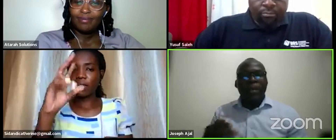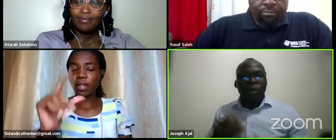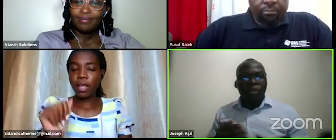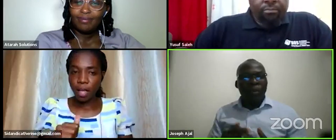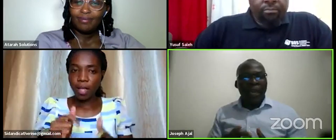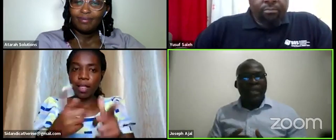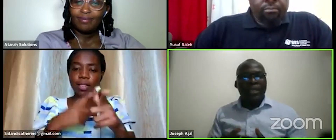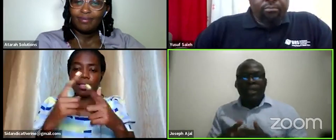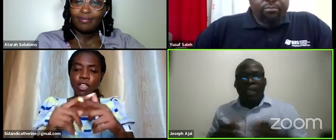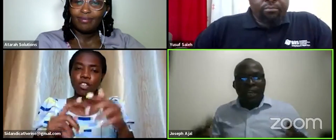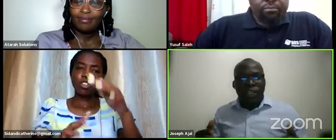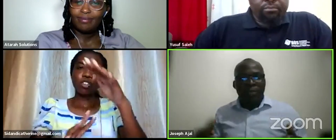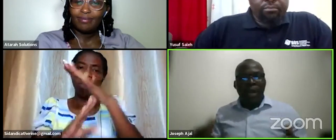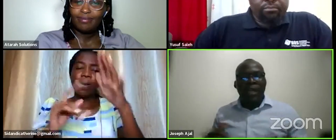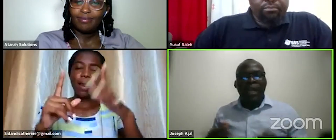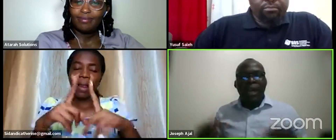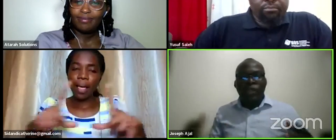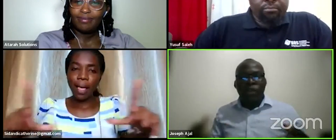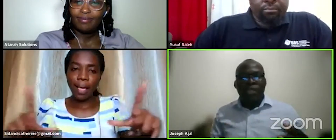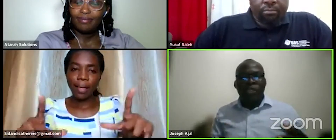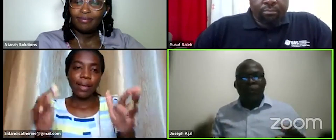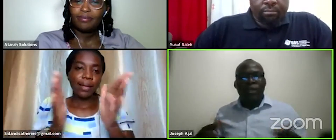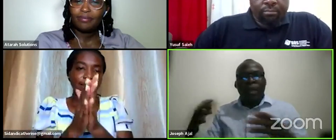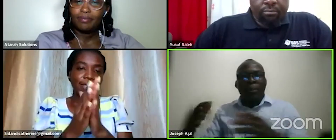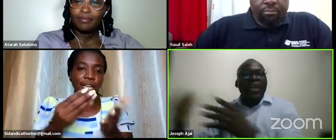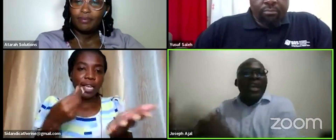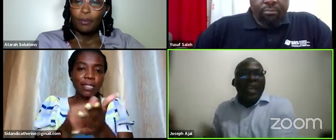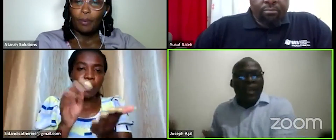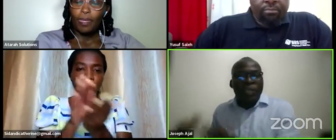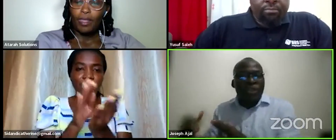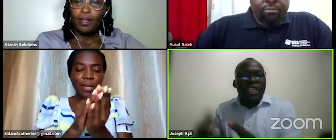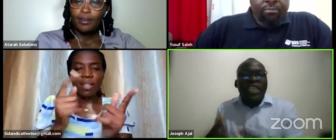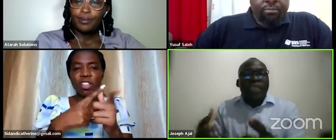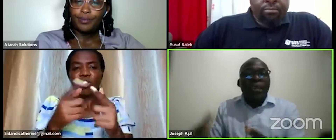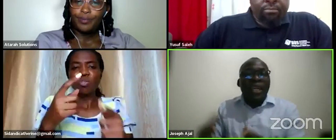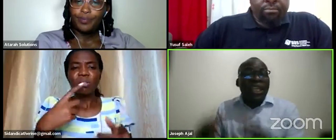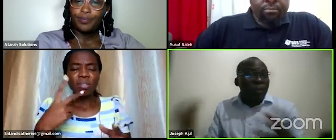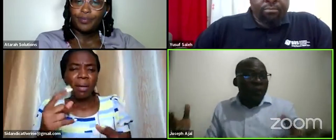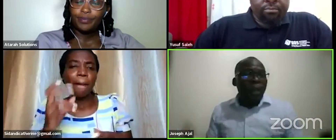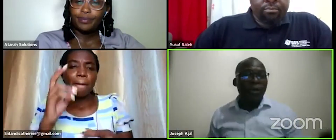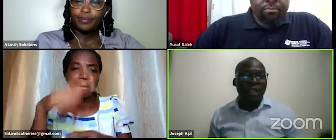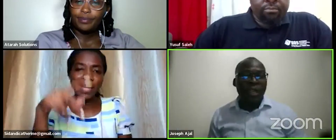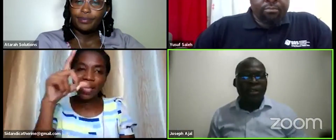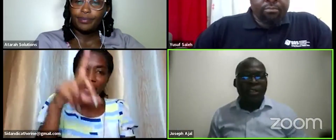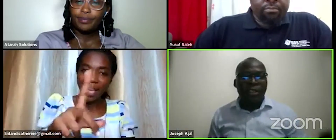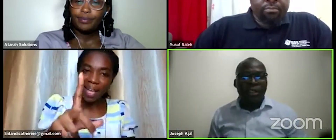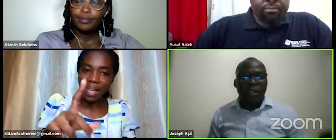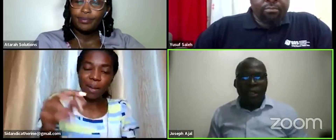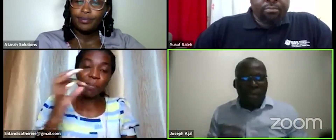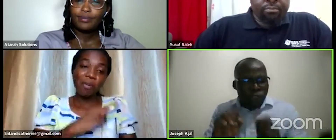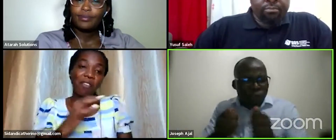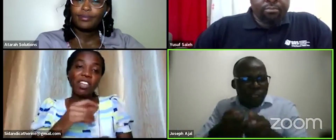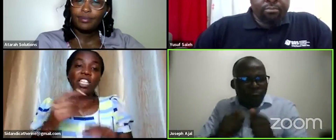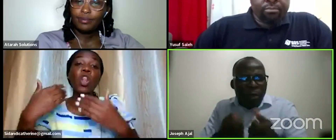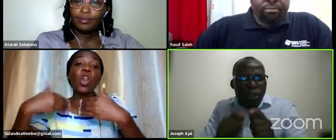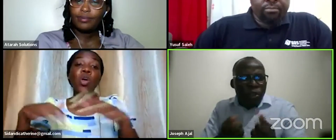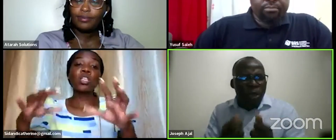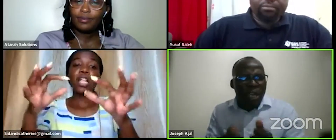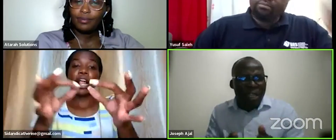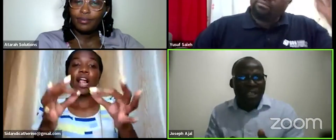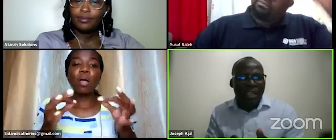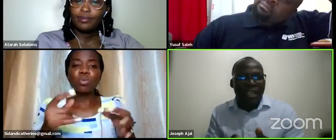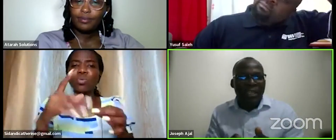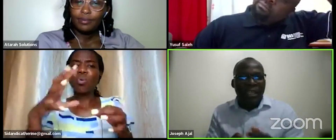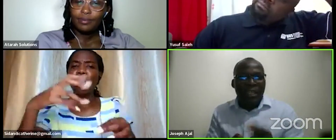revenues, bottom line, cash at bank, and so on and so forth, P&L, he's presenting his P&L, his profit and loss account. Are you switching off because you